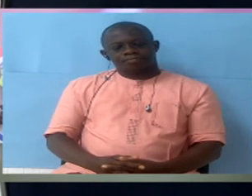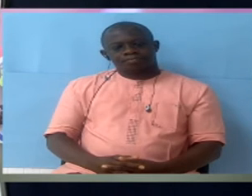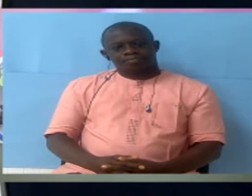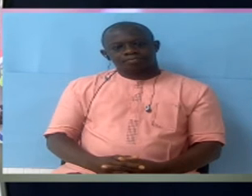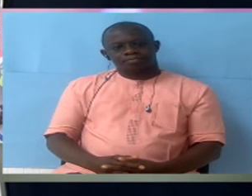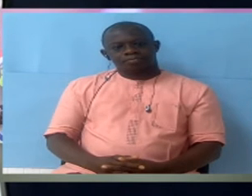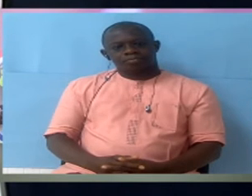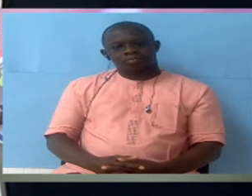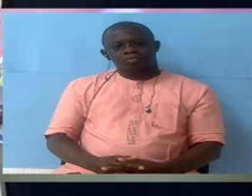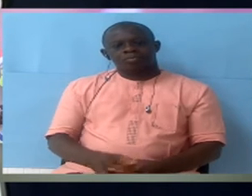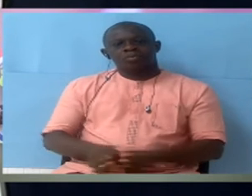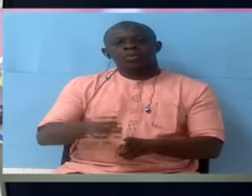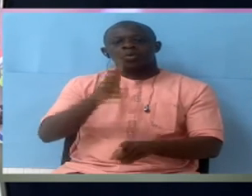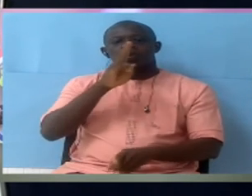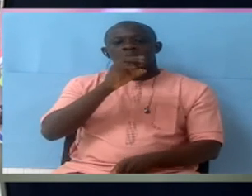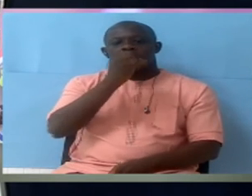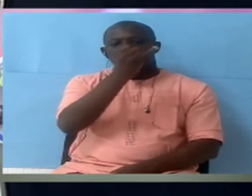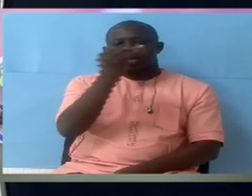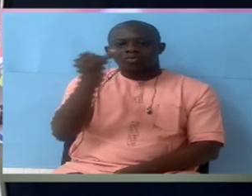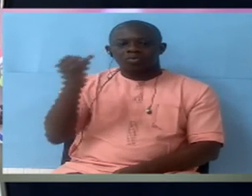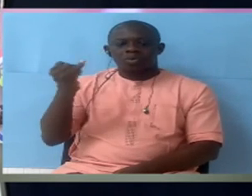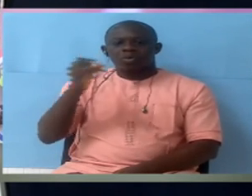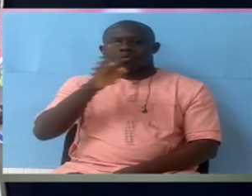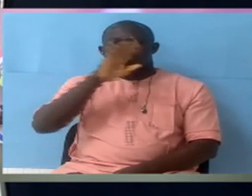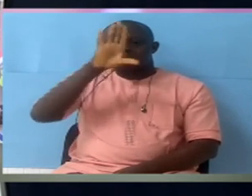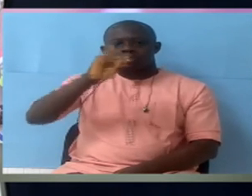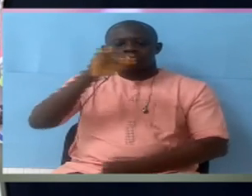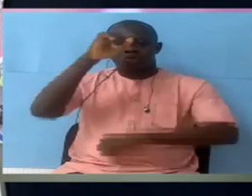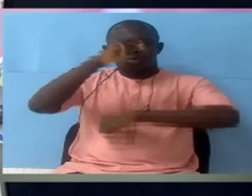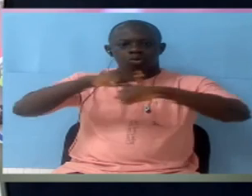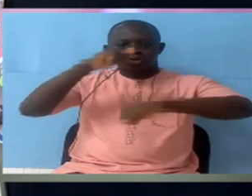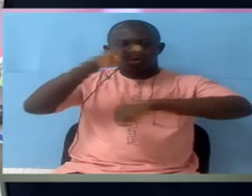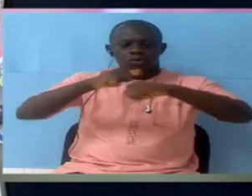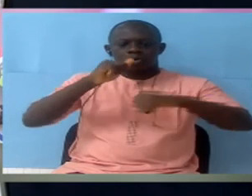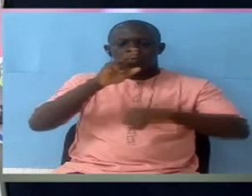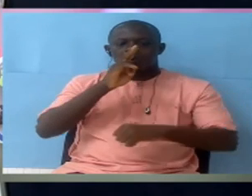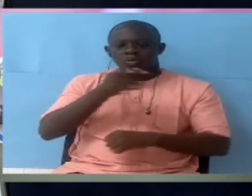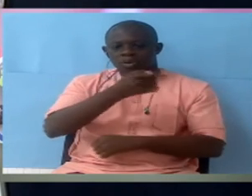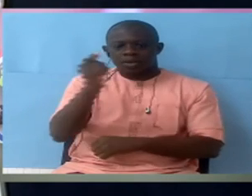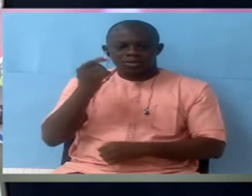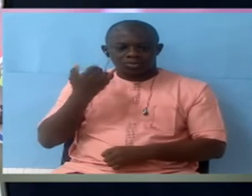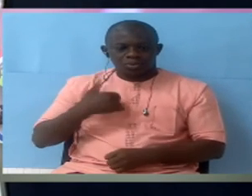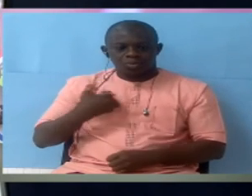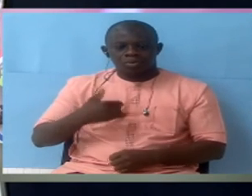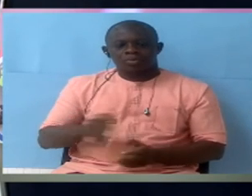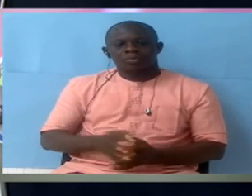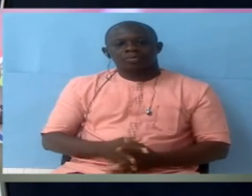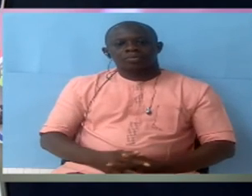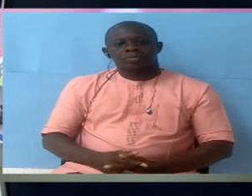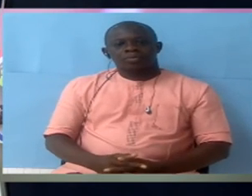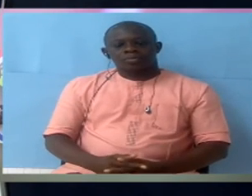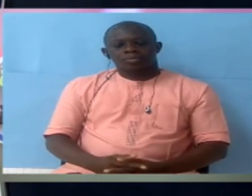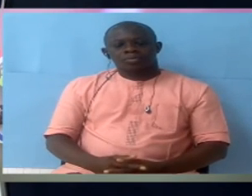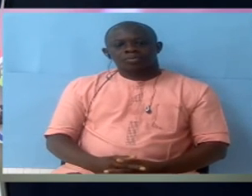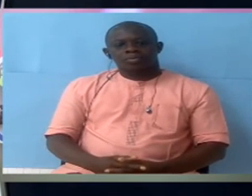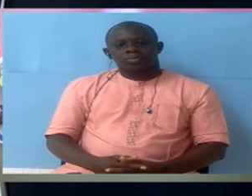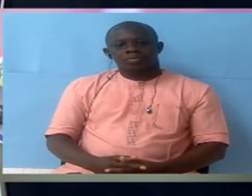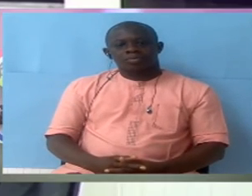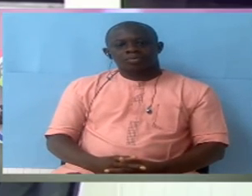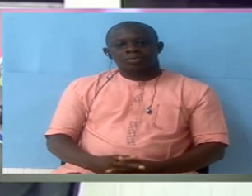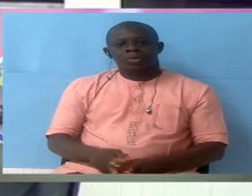Who were the individuals carrying out this torture? Ñan ño la don di metital nonu.